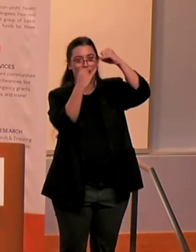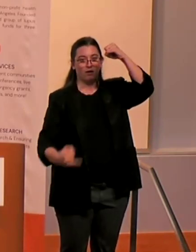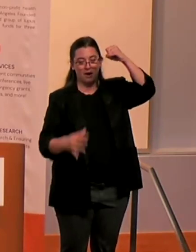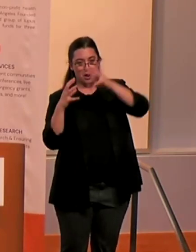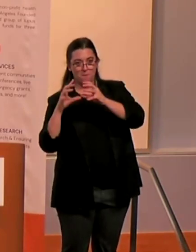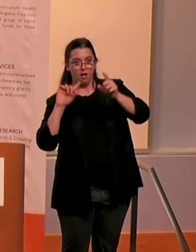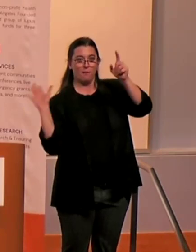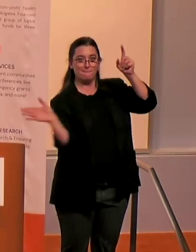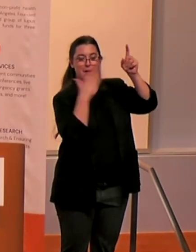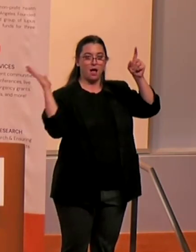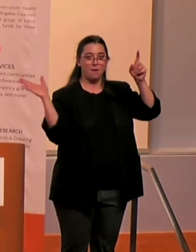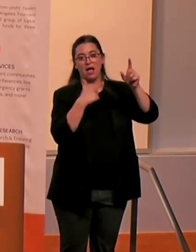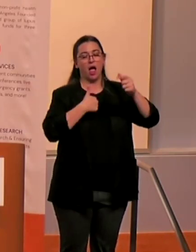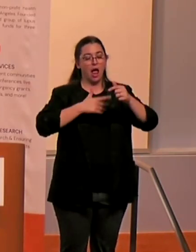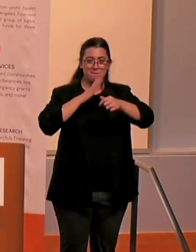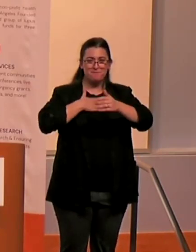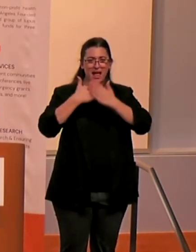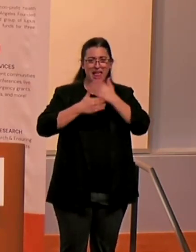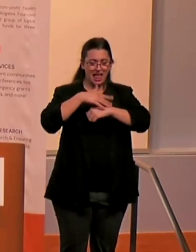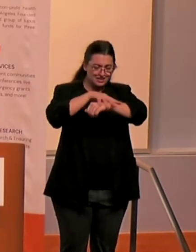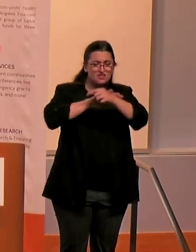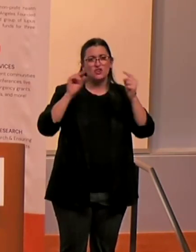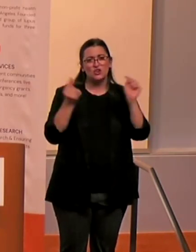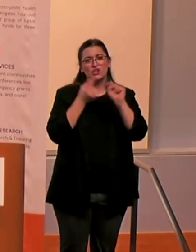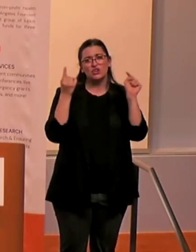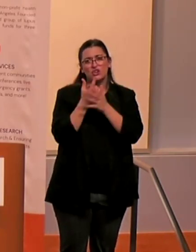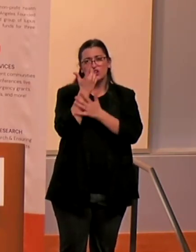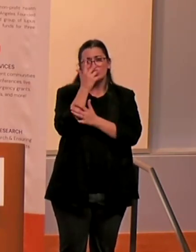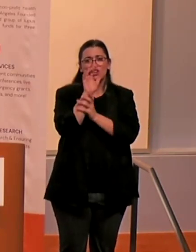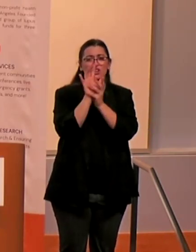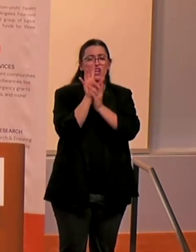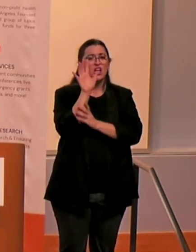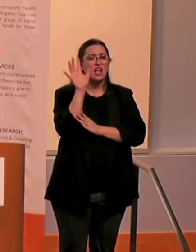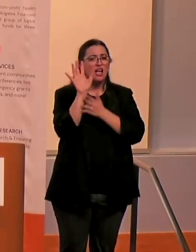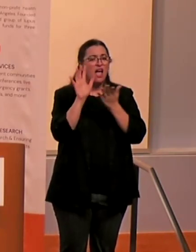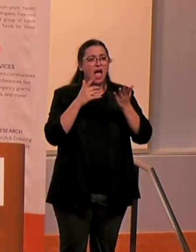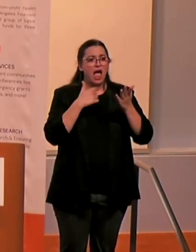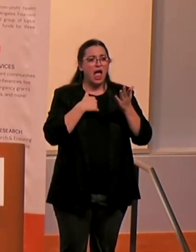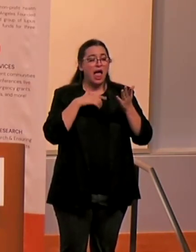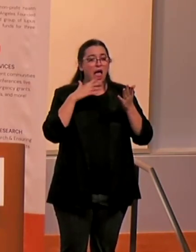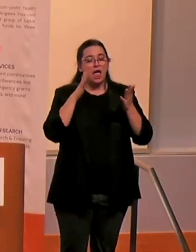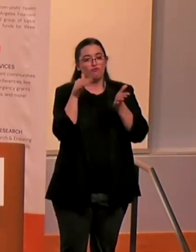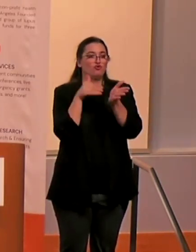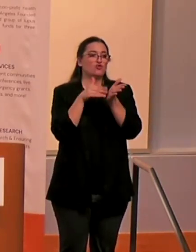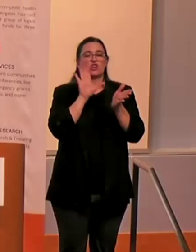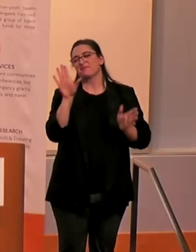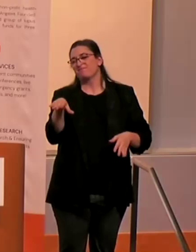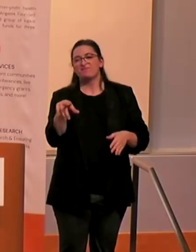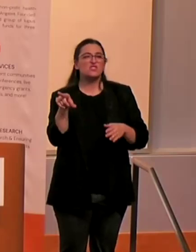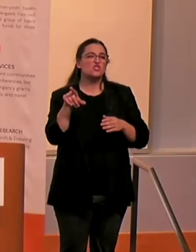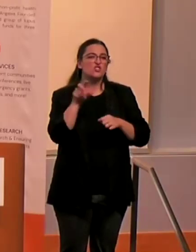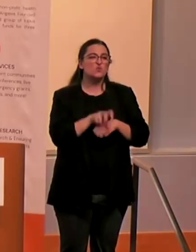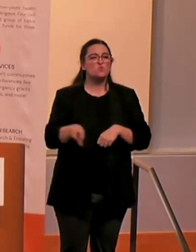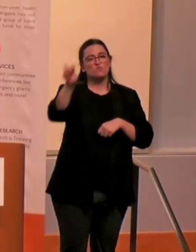the doctors just kept saying it was growing pain because I was almost in my preteen years. So they said, she's just